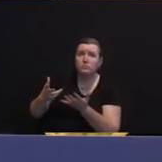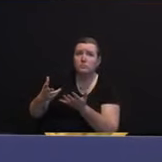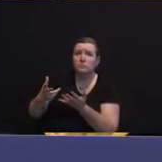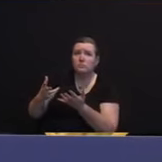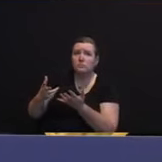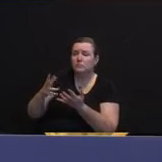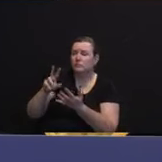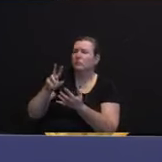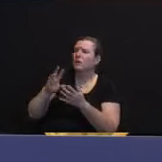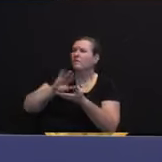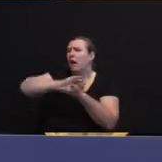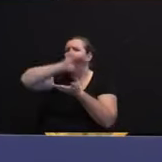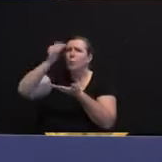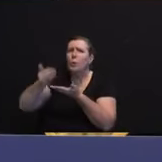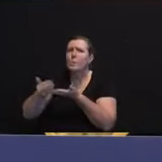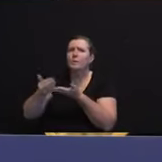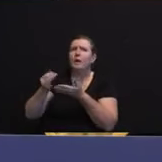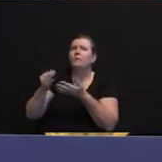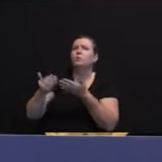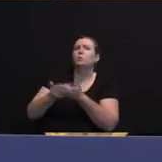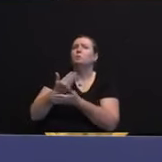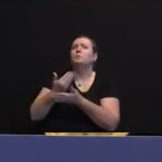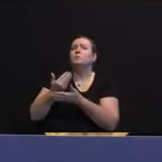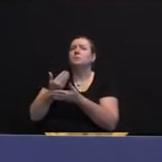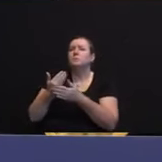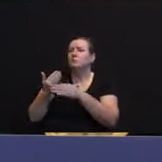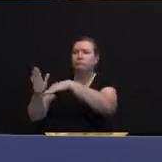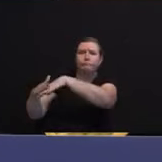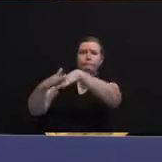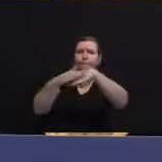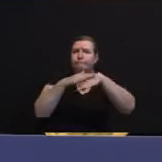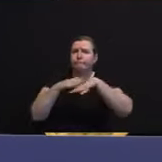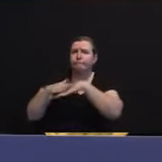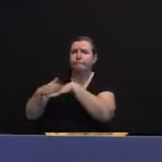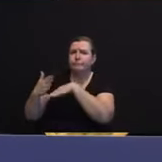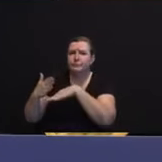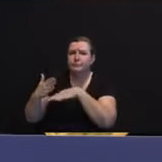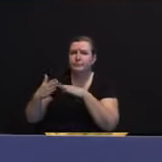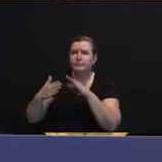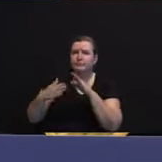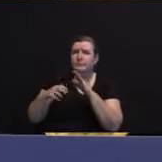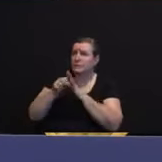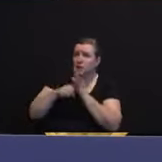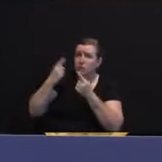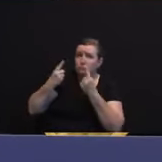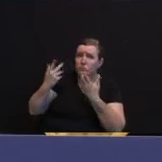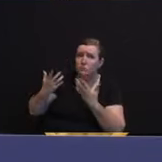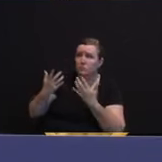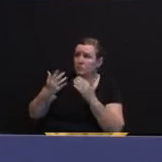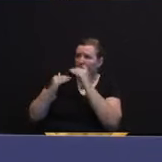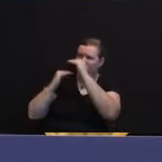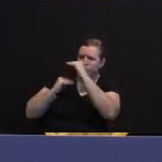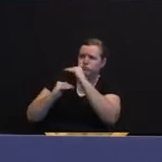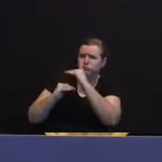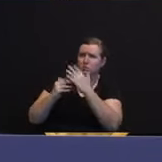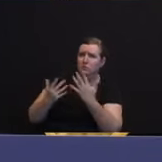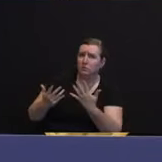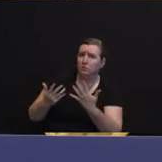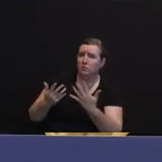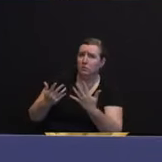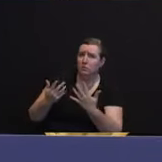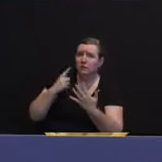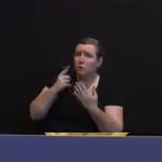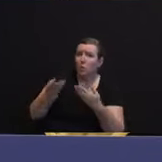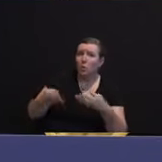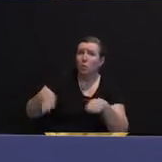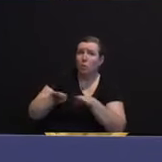COVID cases? Is that a cause for concern? And is the state considering adding bed capacity with field stations or closed facilities again? Do dance